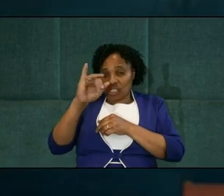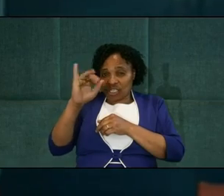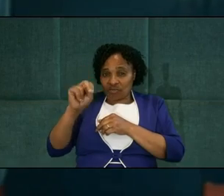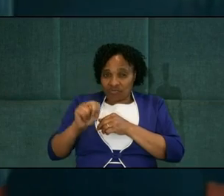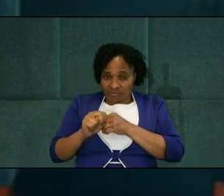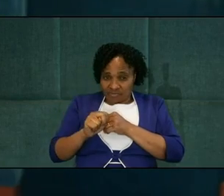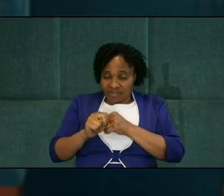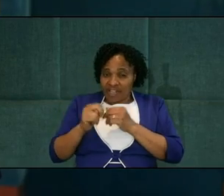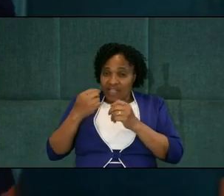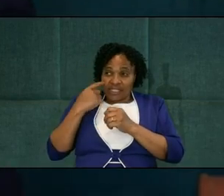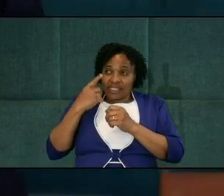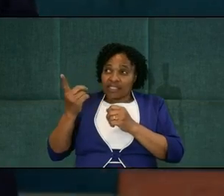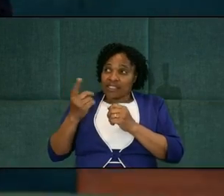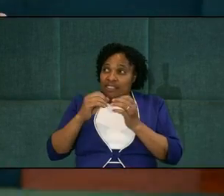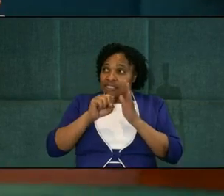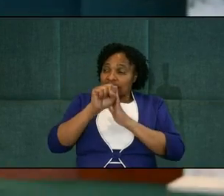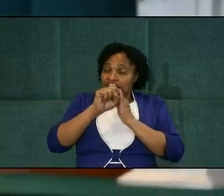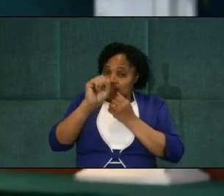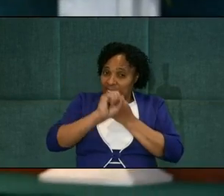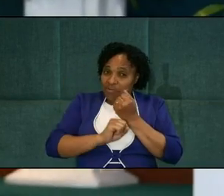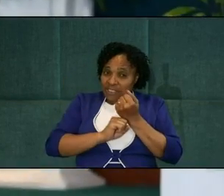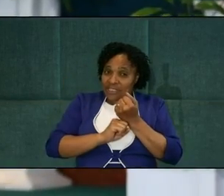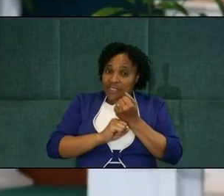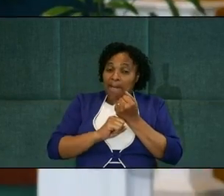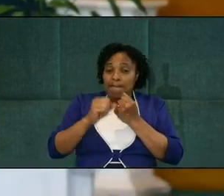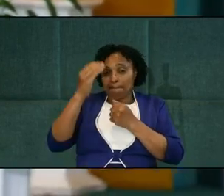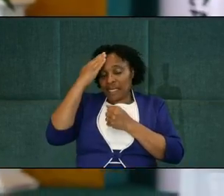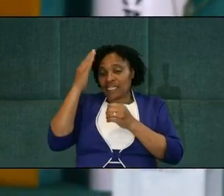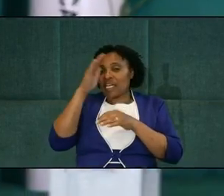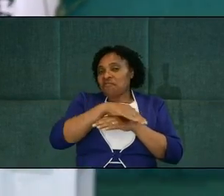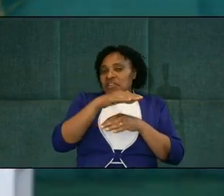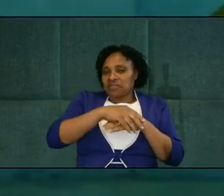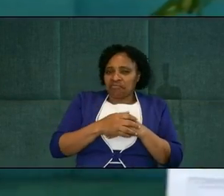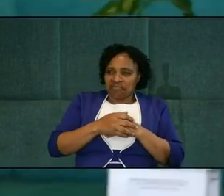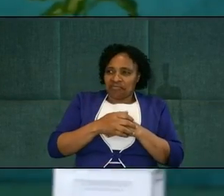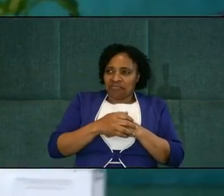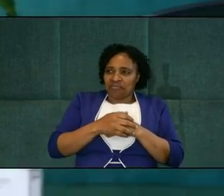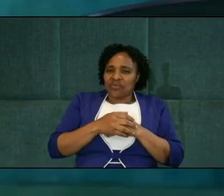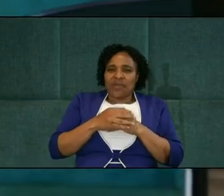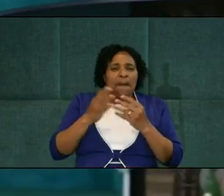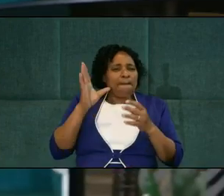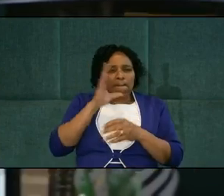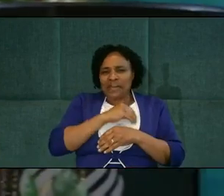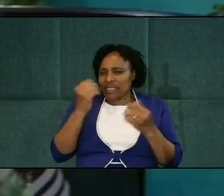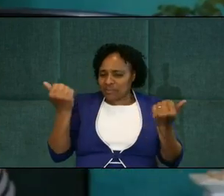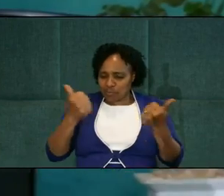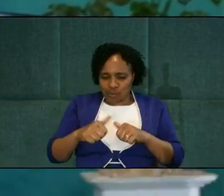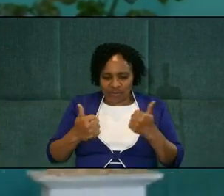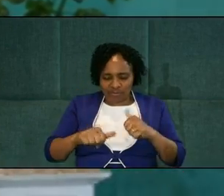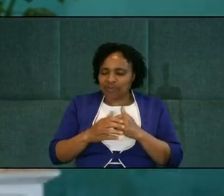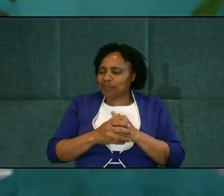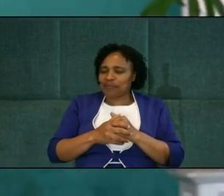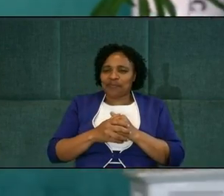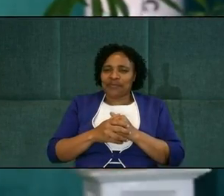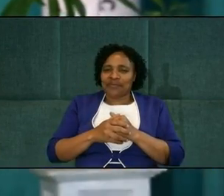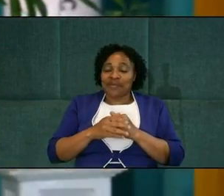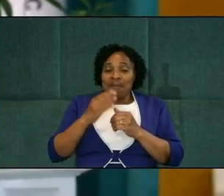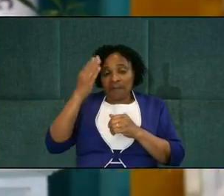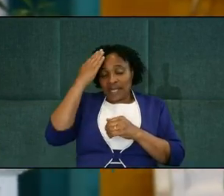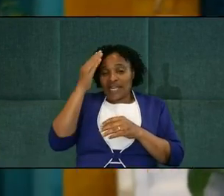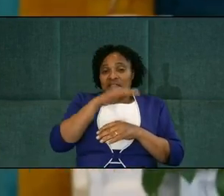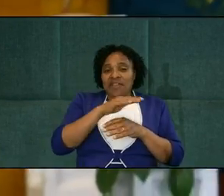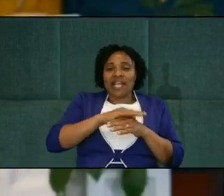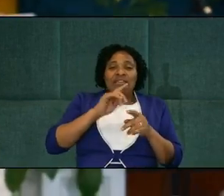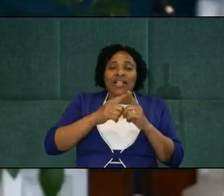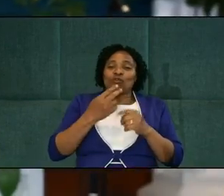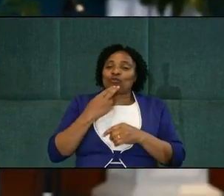procrastination. It was our big subject on Monday evening, procrastination. You don't want to miss that one, big presentation Monday evening. Then